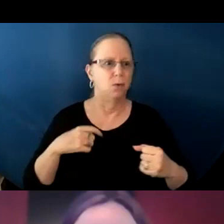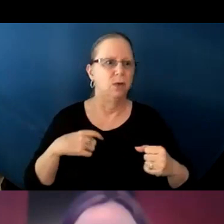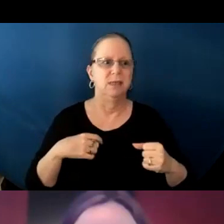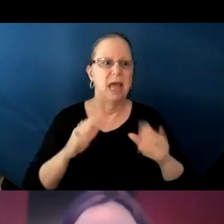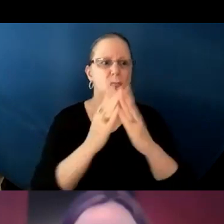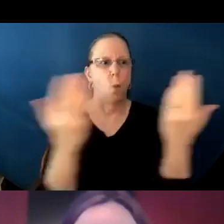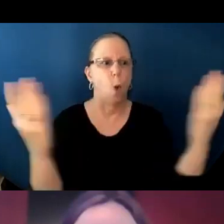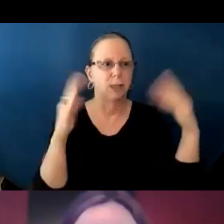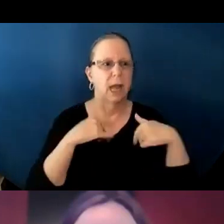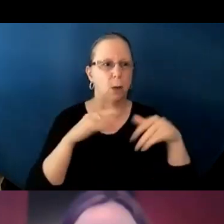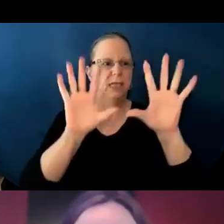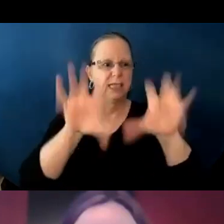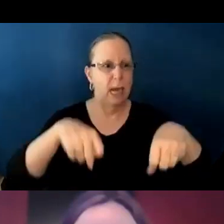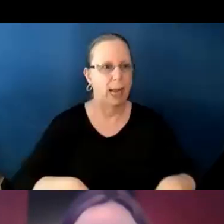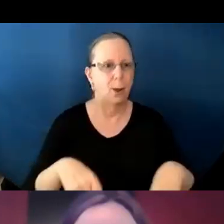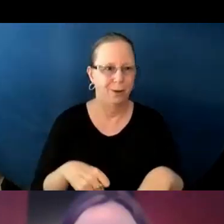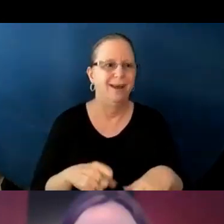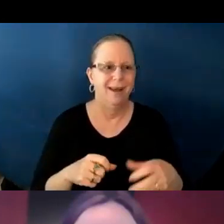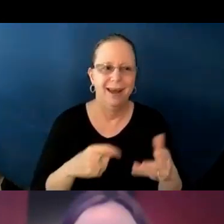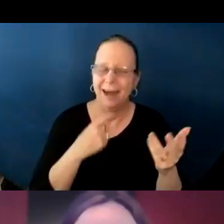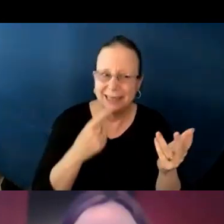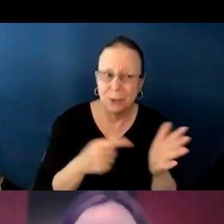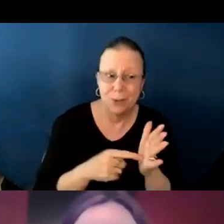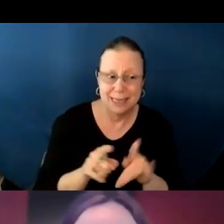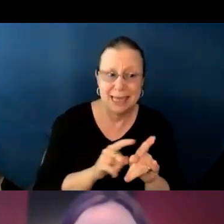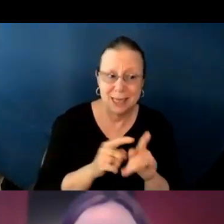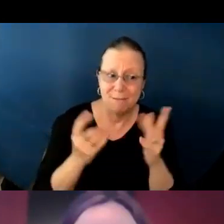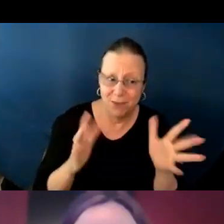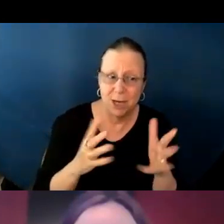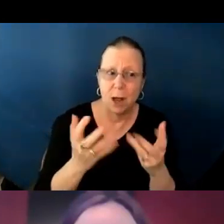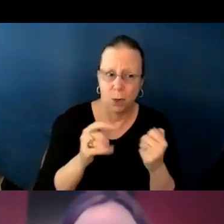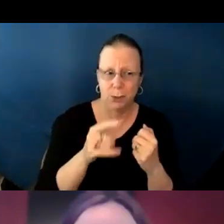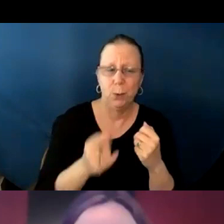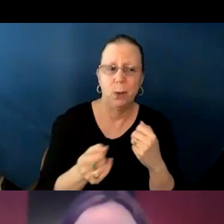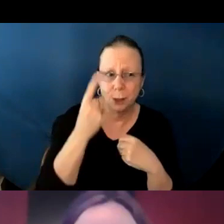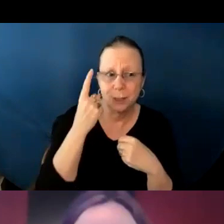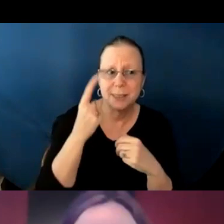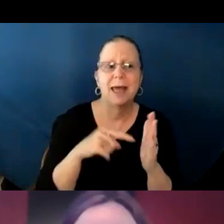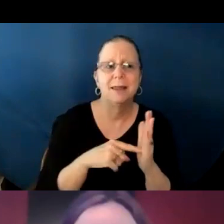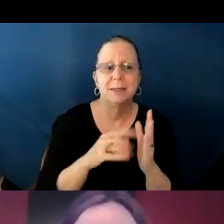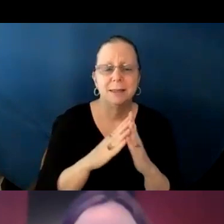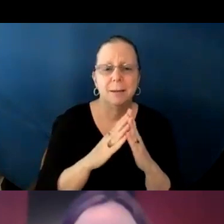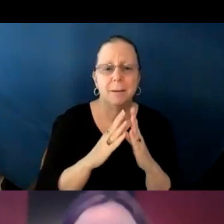place. And I'm going to tell you this as I finish, because I want you to understand this.